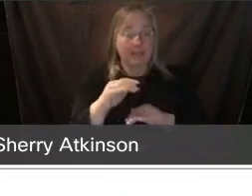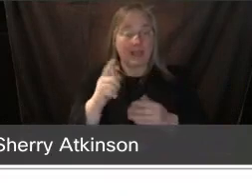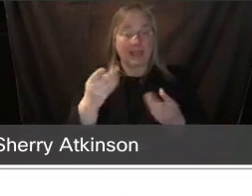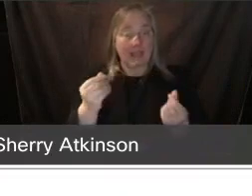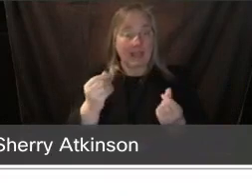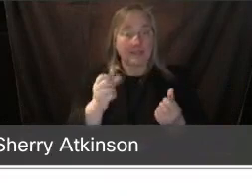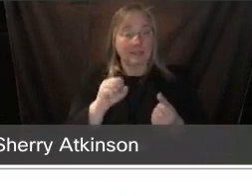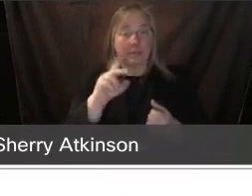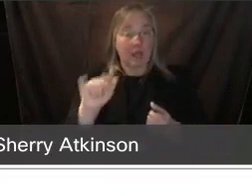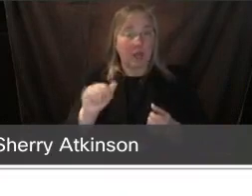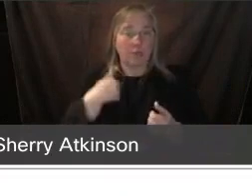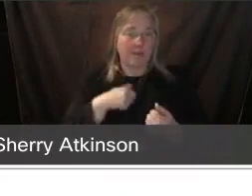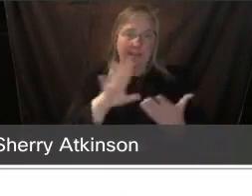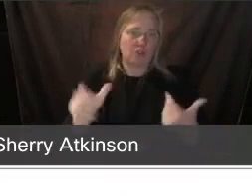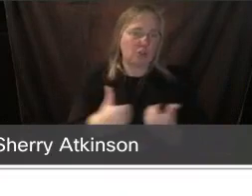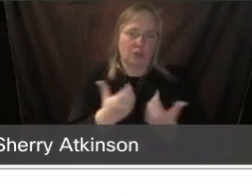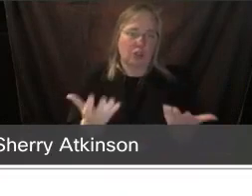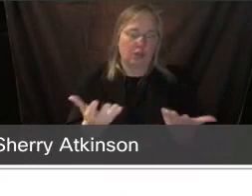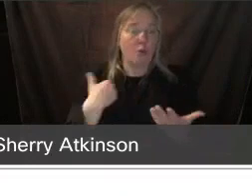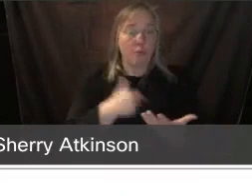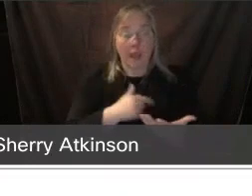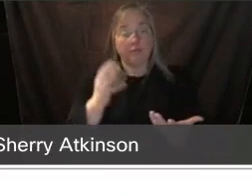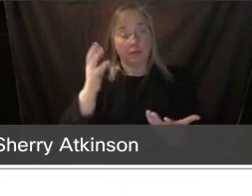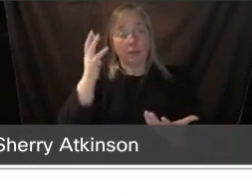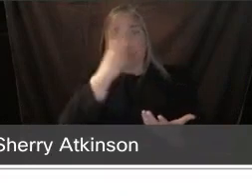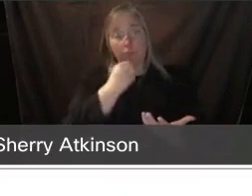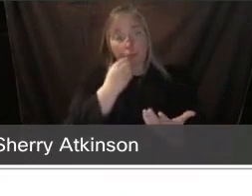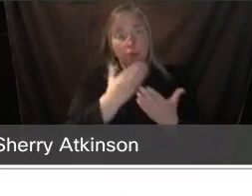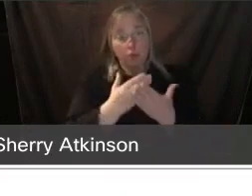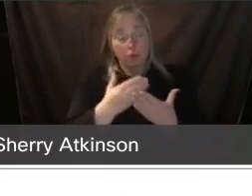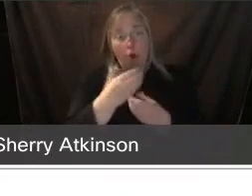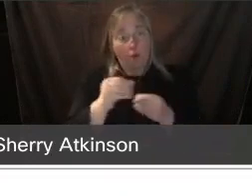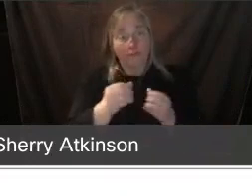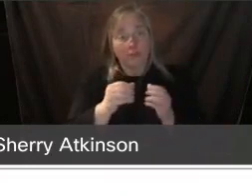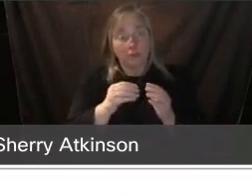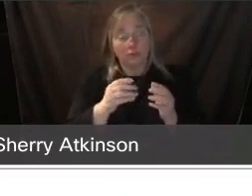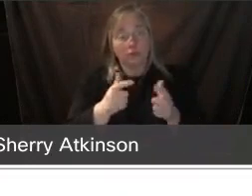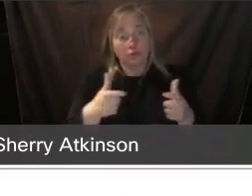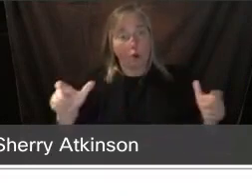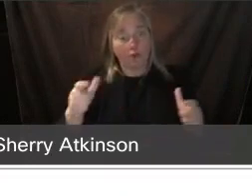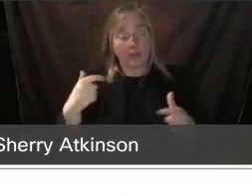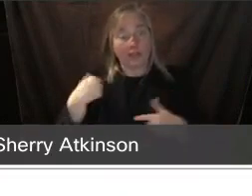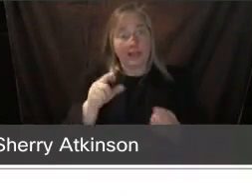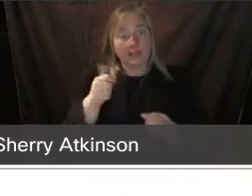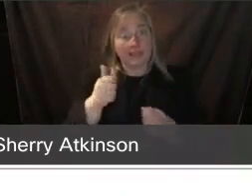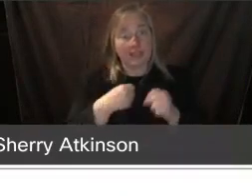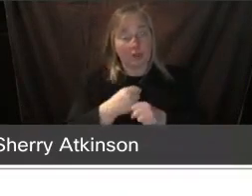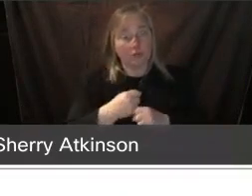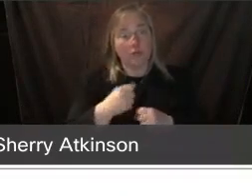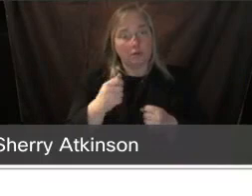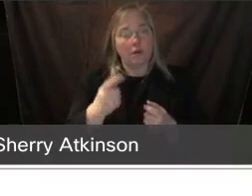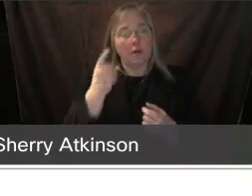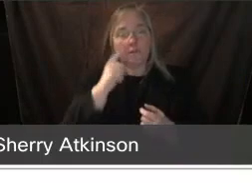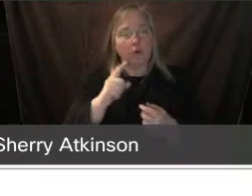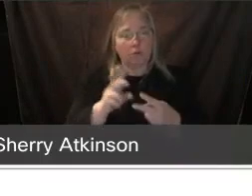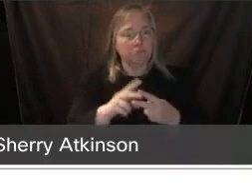Howard County. We've had a fair amount of office growth the last 10 years, primarily due to Fort Meade growth and BRAC. That